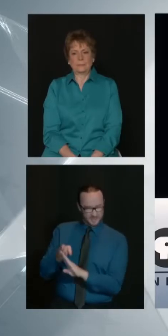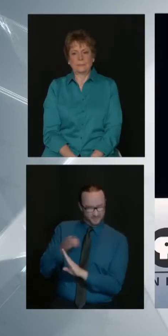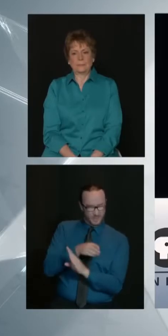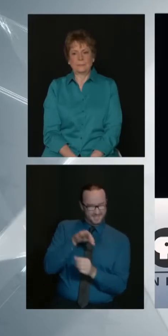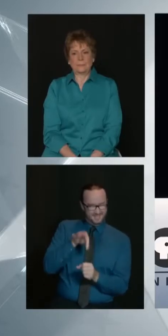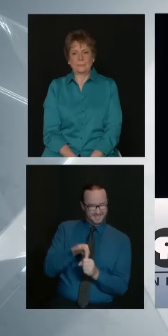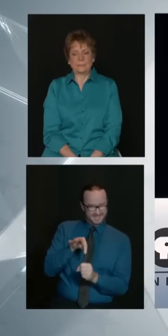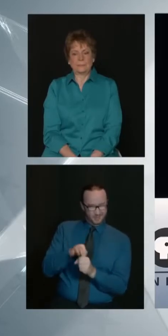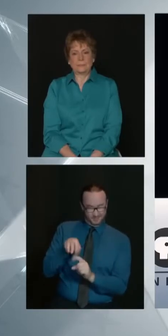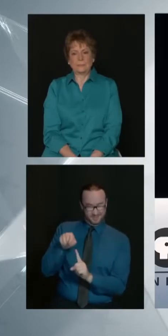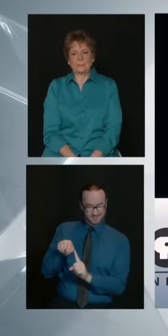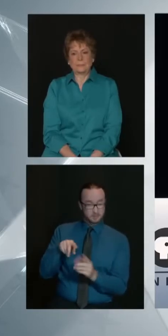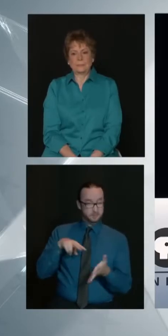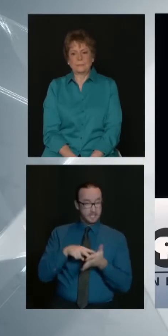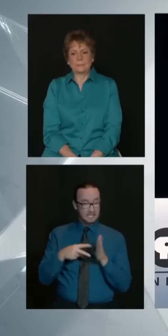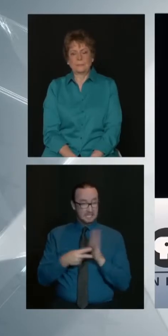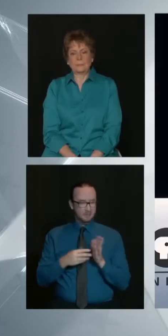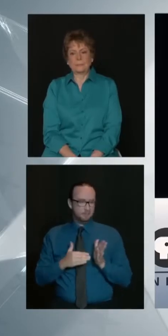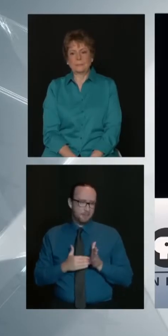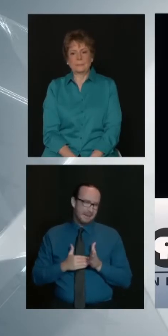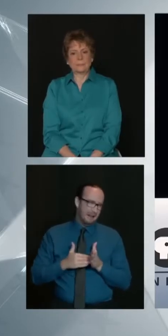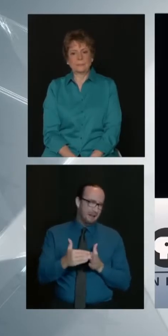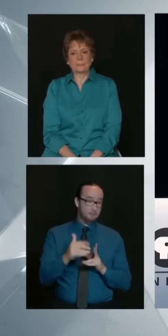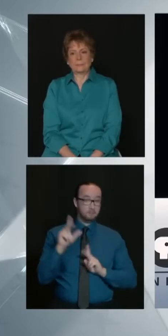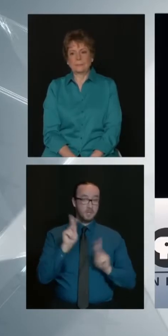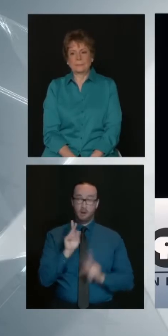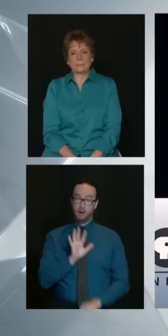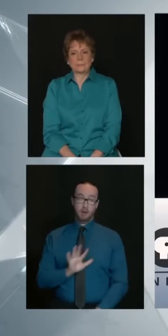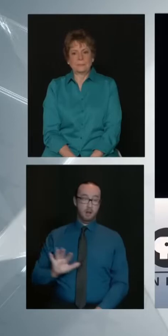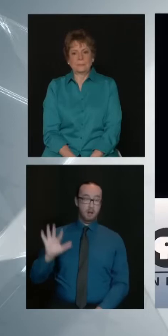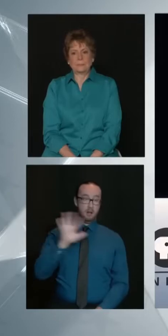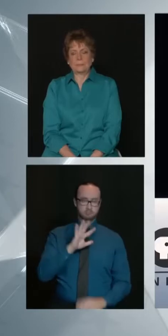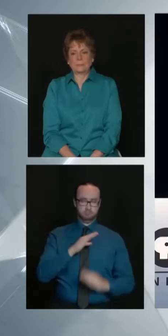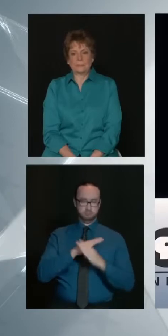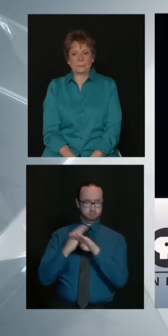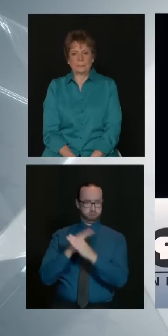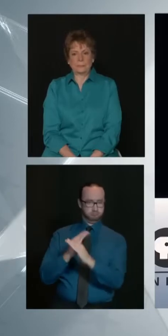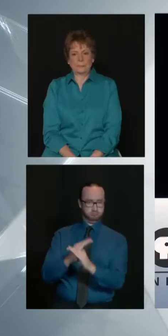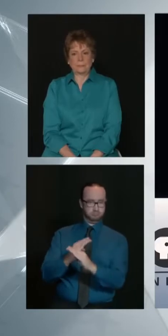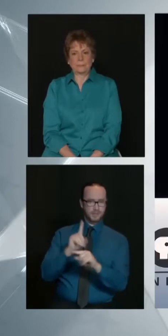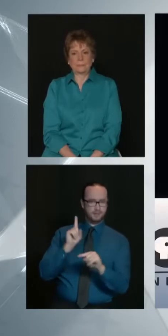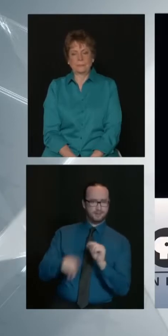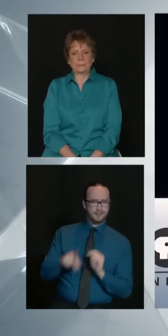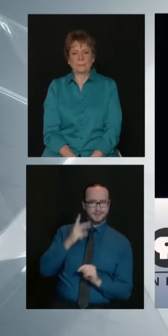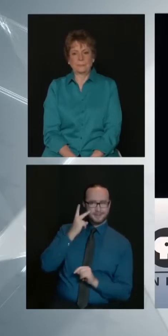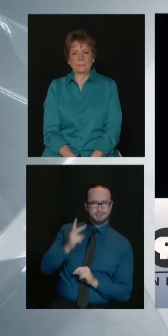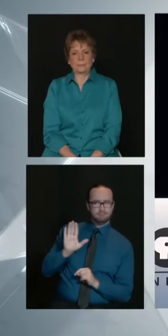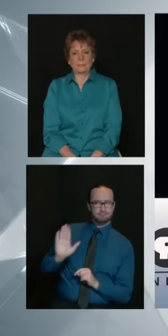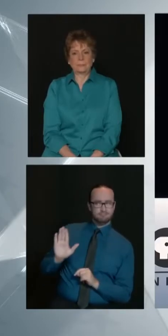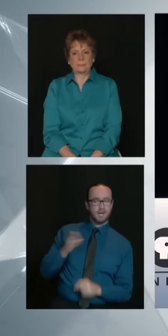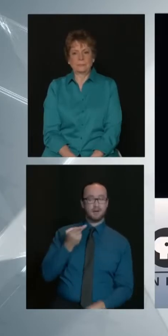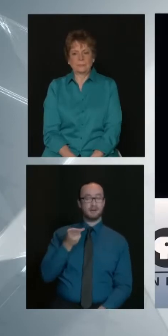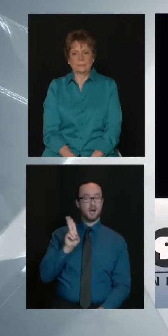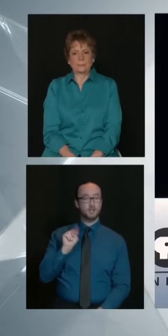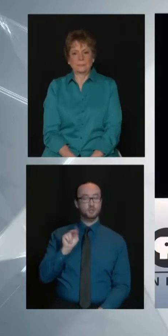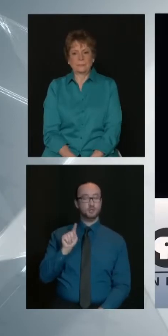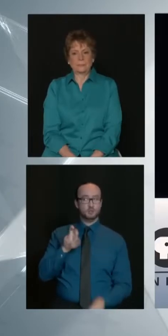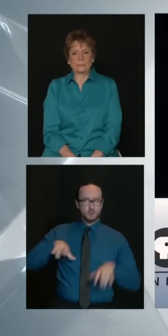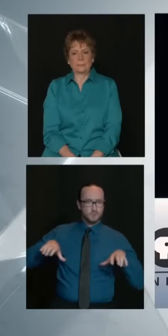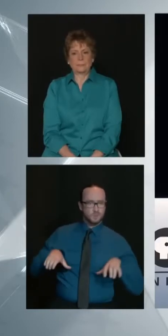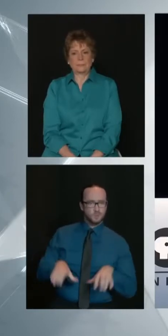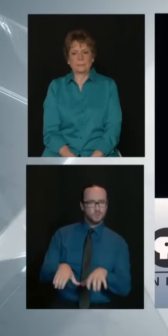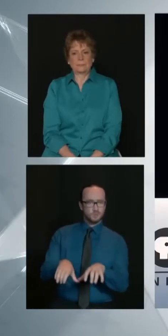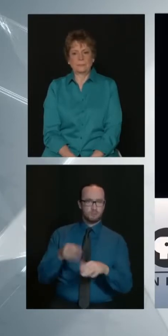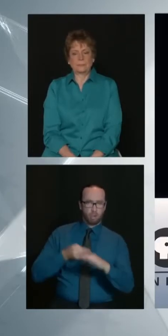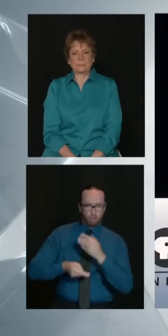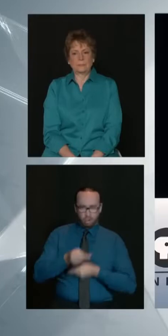about Hunter Biden and his corrupt business dealings with China and the Ukraine. Business dealings which credibly implicated Joe Biden.